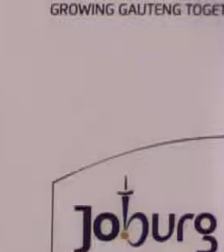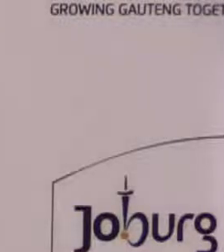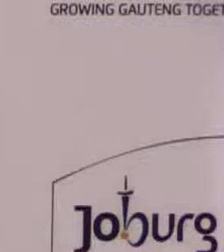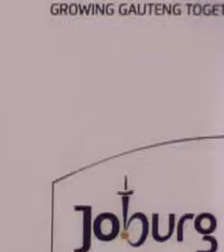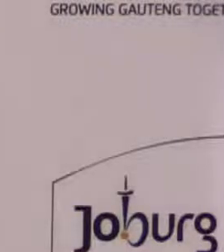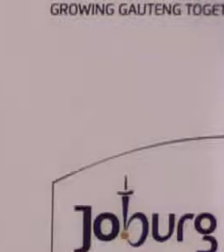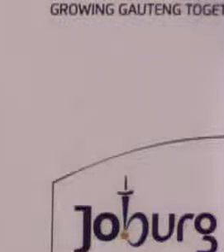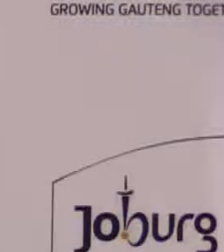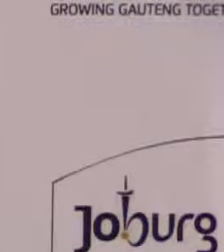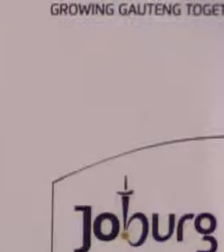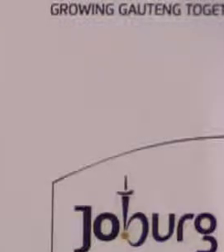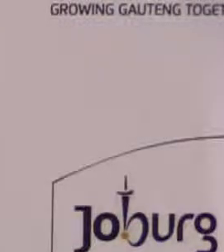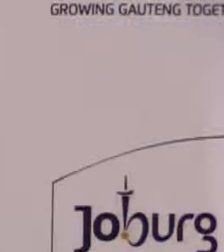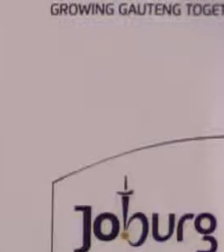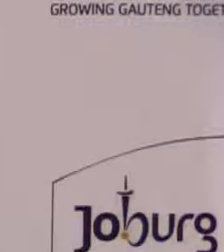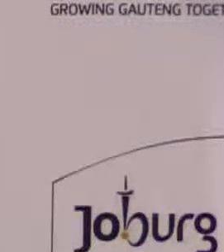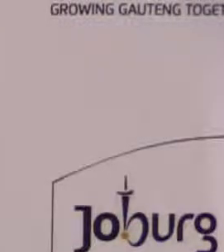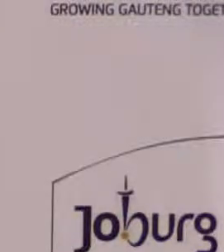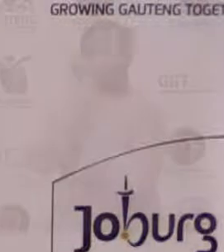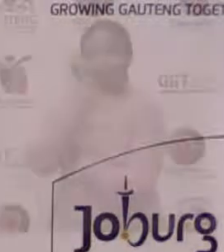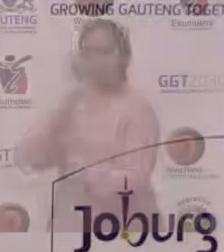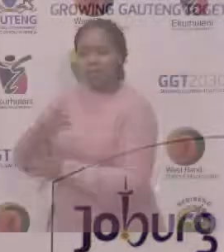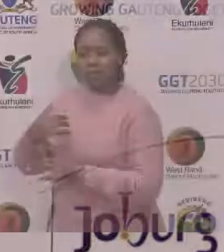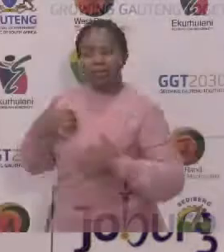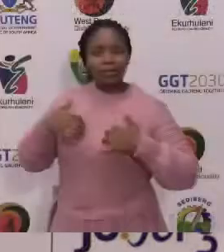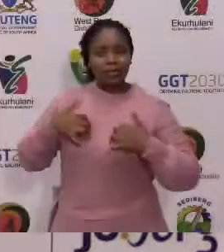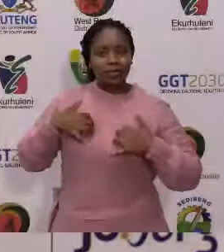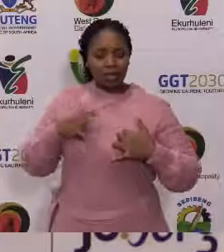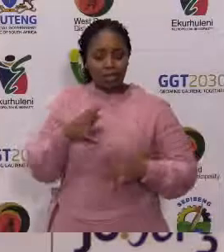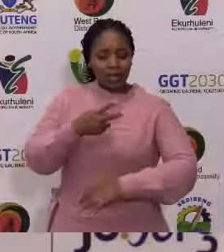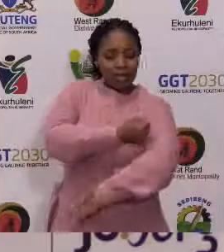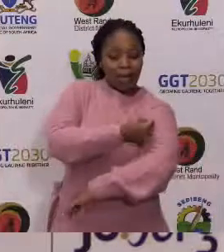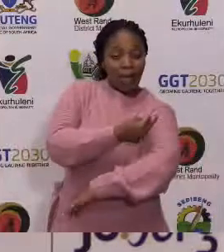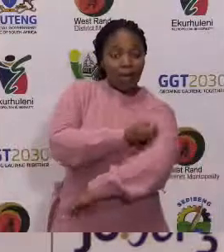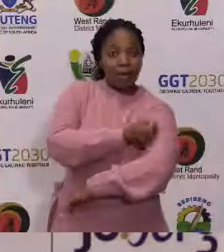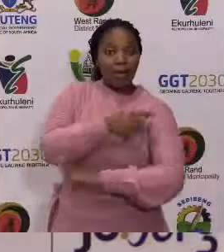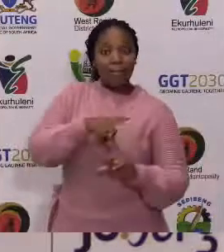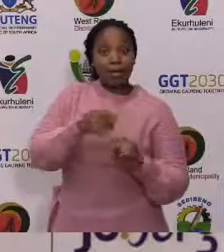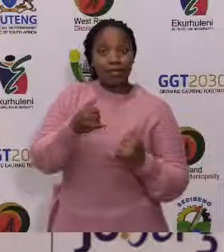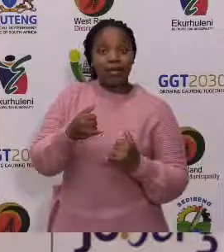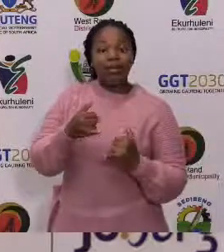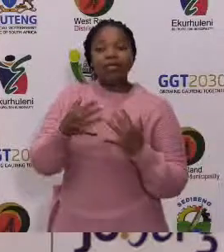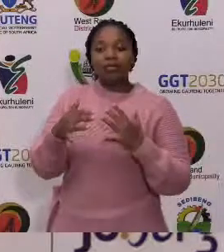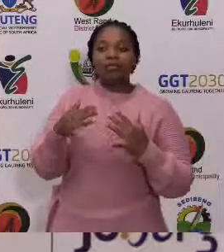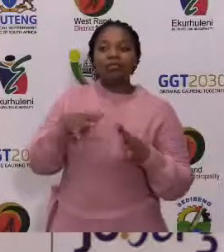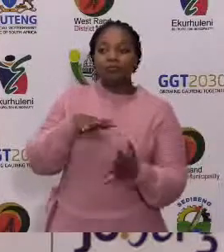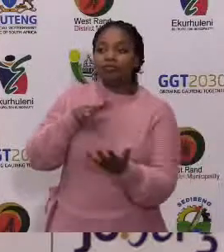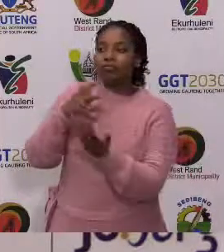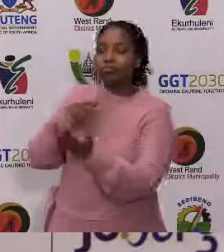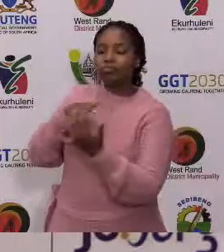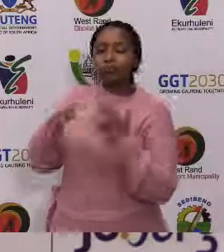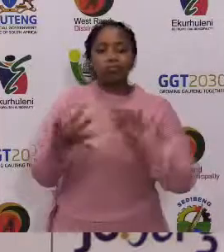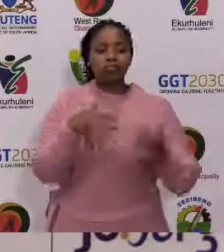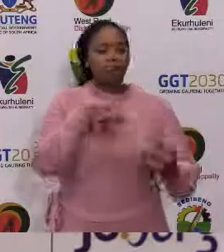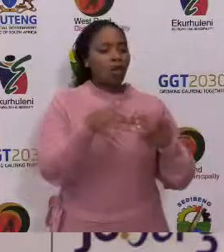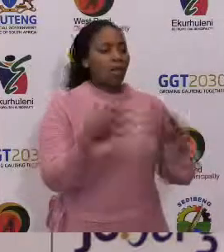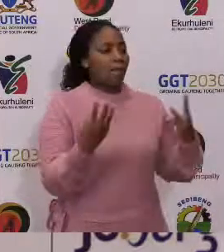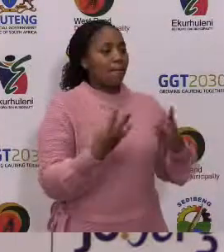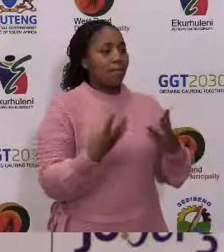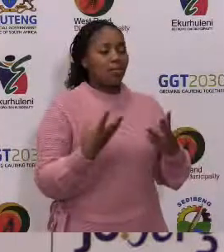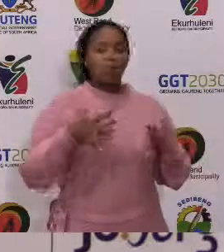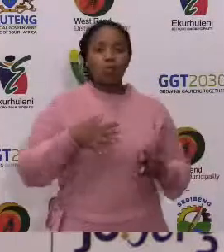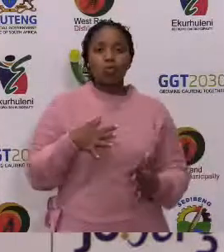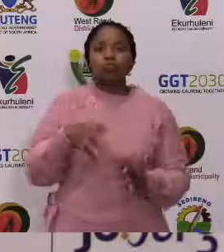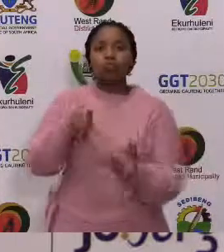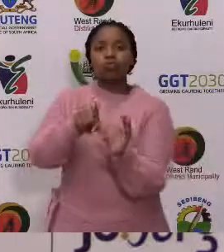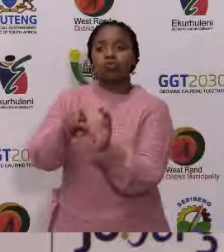Prior to that, there was a lot of enthusiasm in the interaction with people on the ground